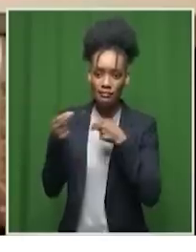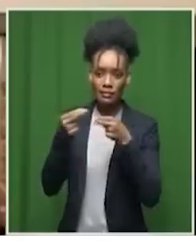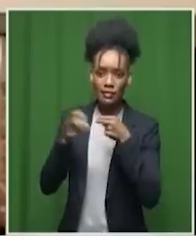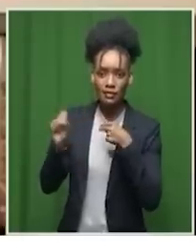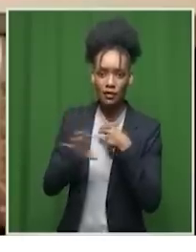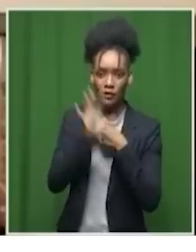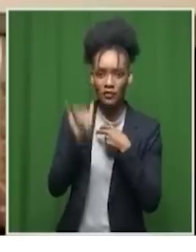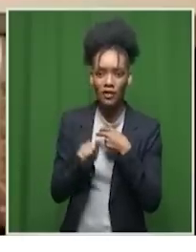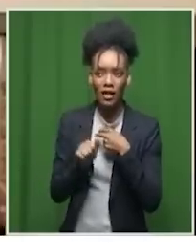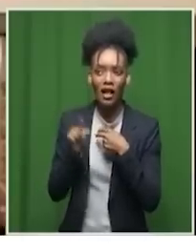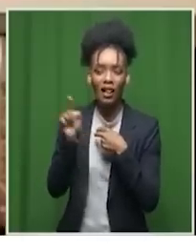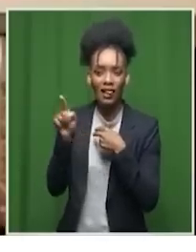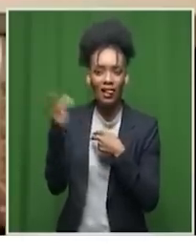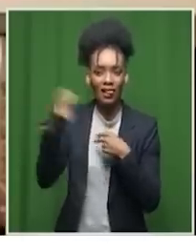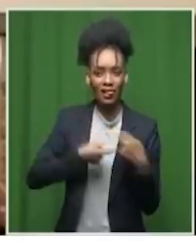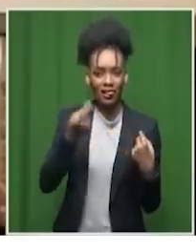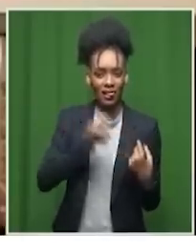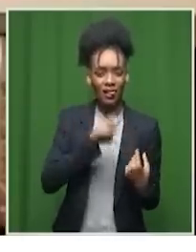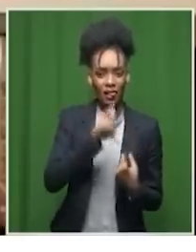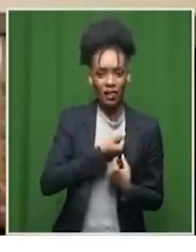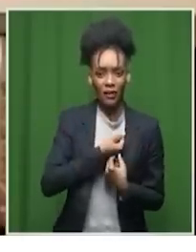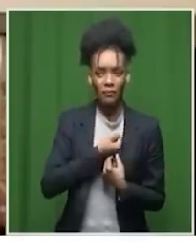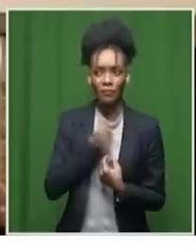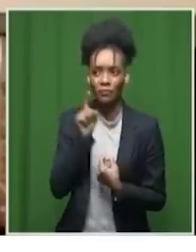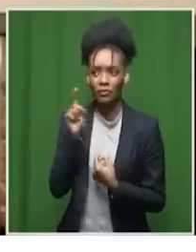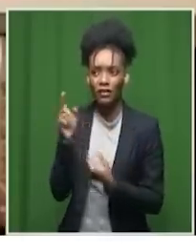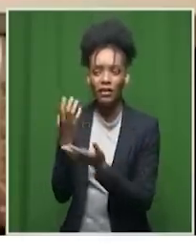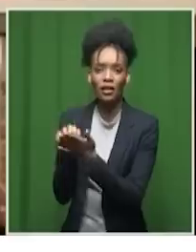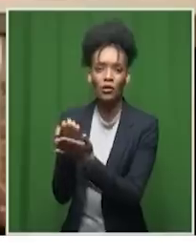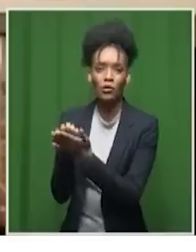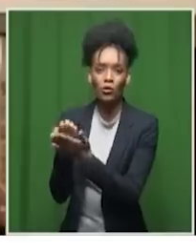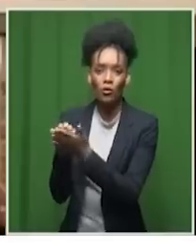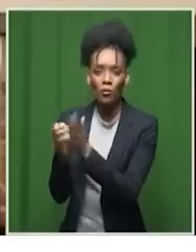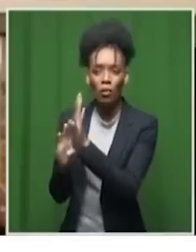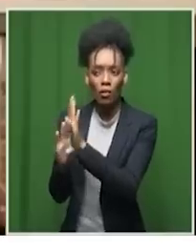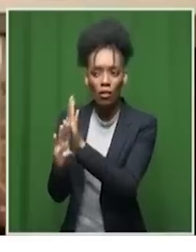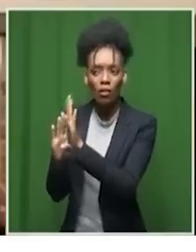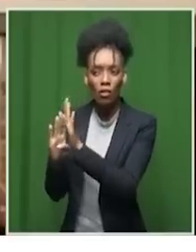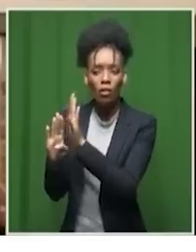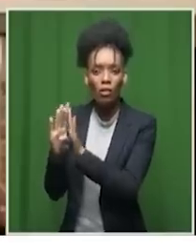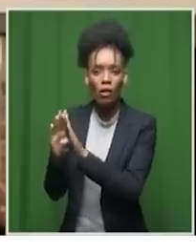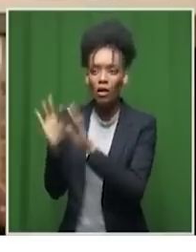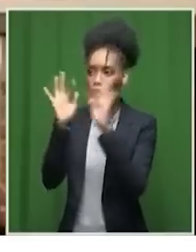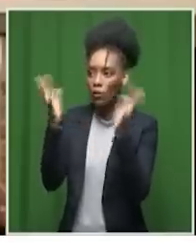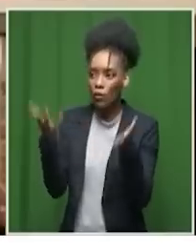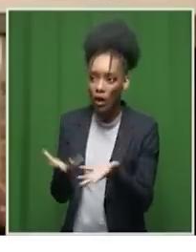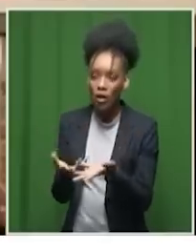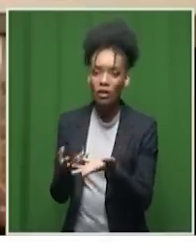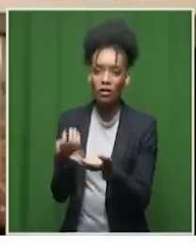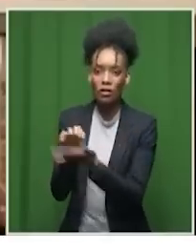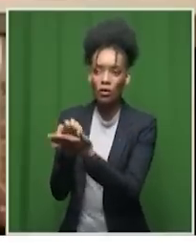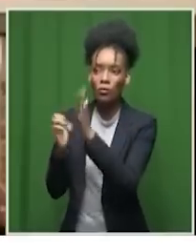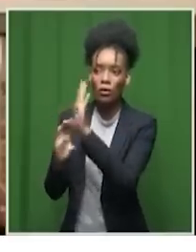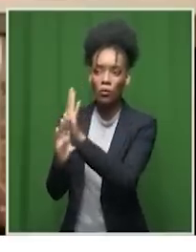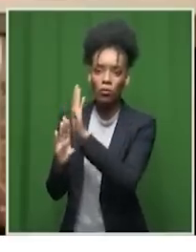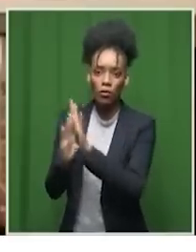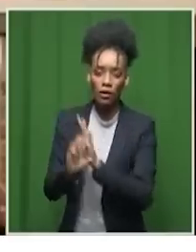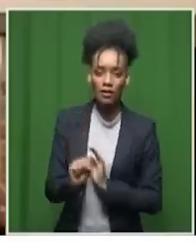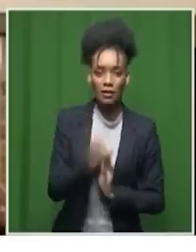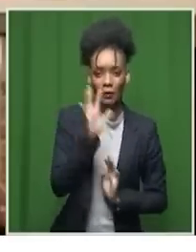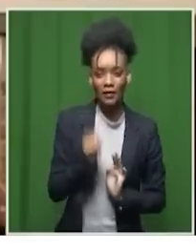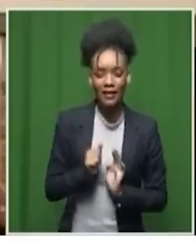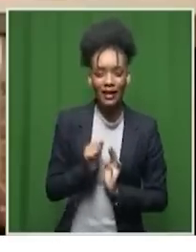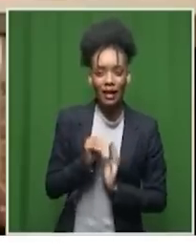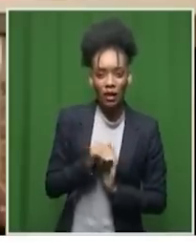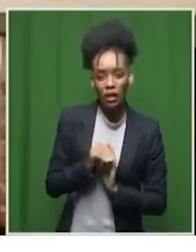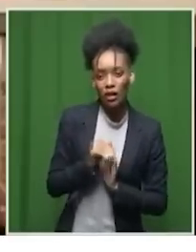After COVID, economies have recovered except in South Africa. So there are major concerns